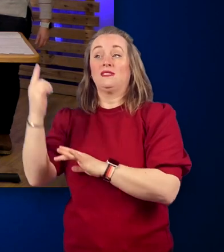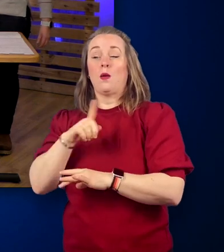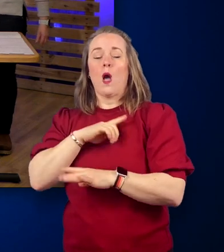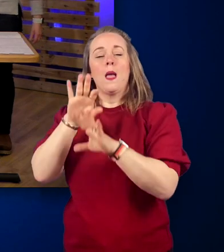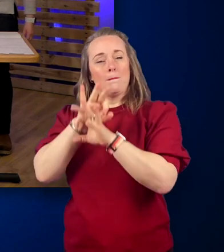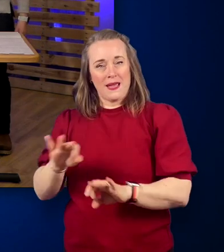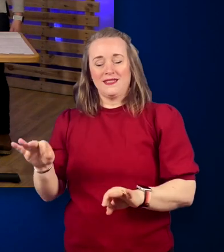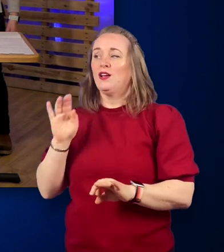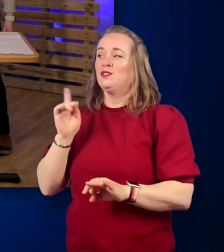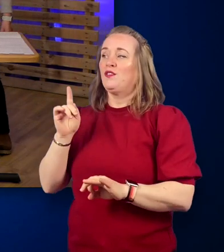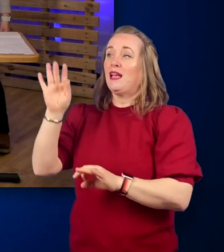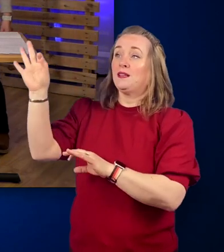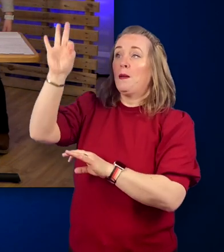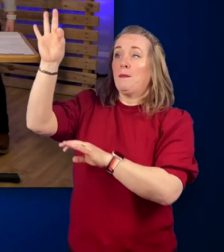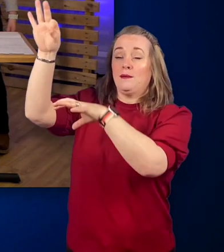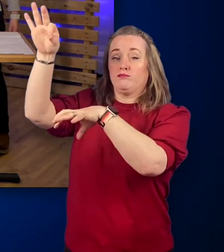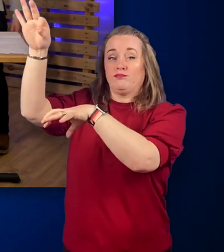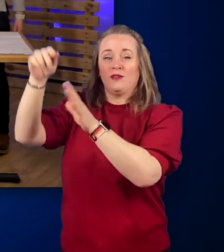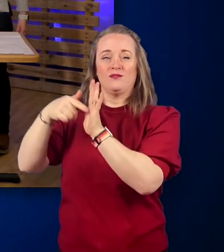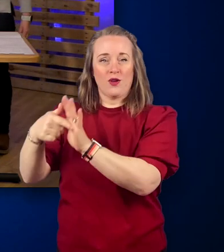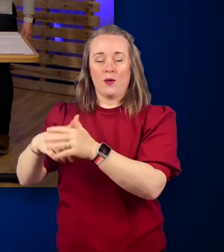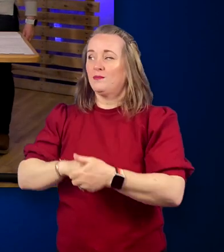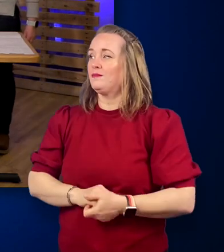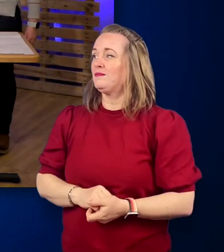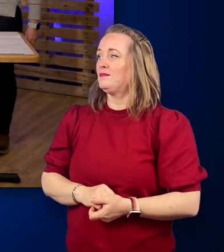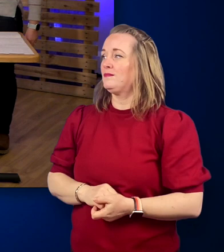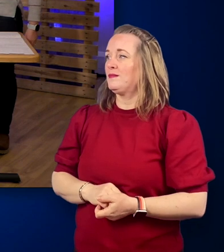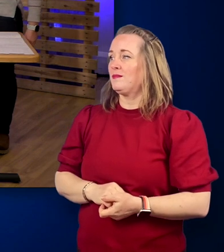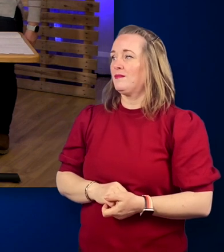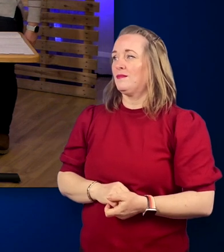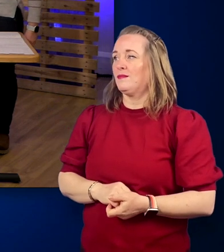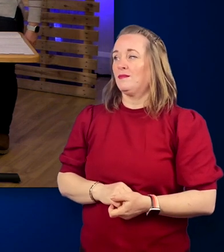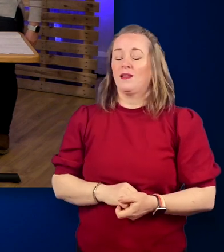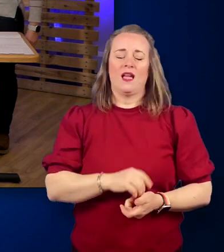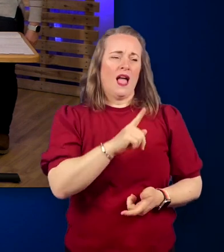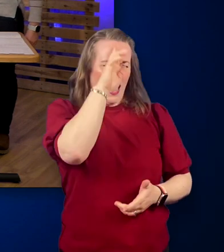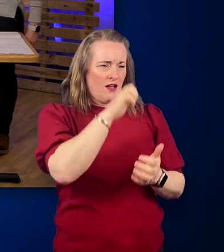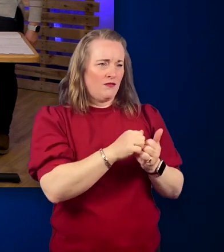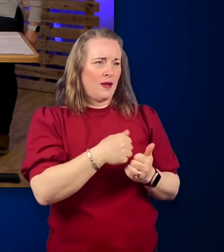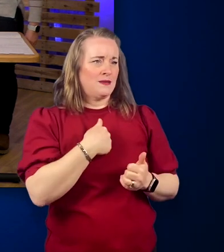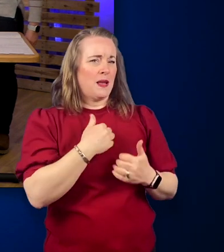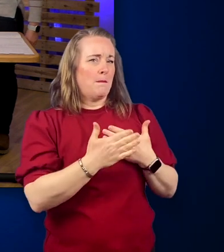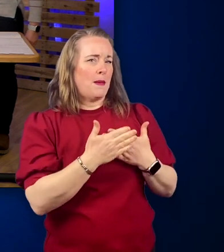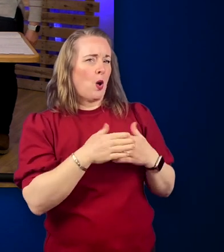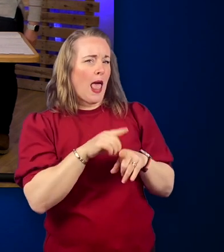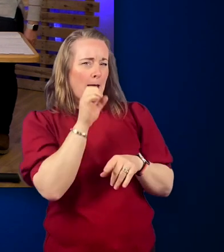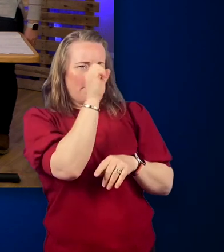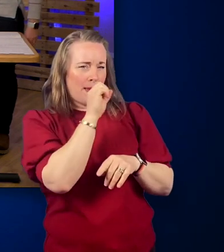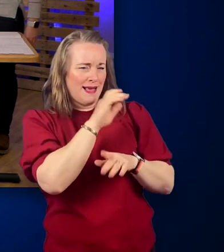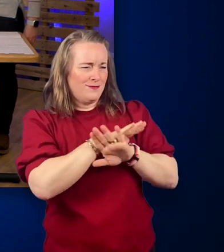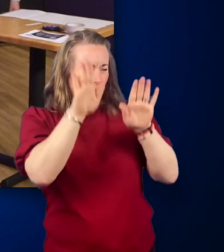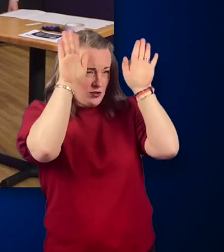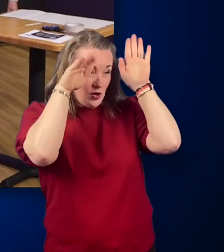Yeah, that's brilliant. That? I have to say, it does remind me a bit more of a Palm Sunday pig than a